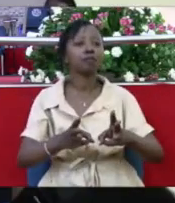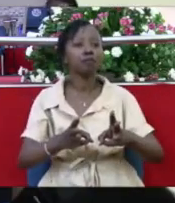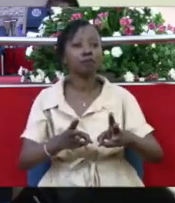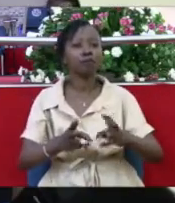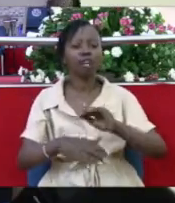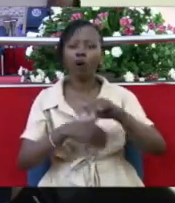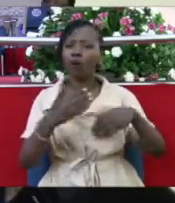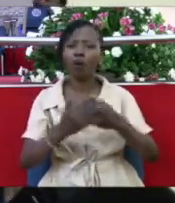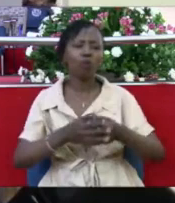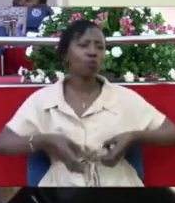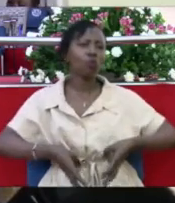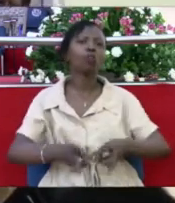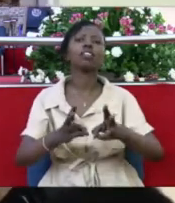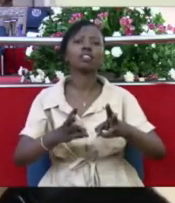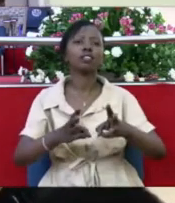Always.